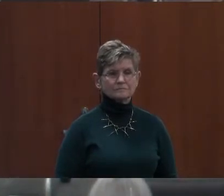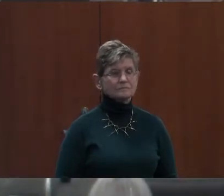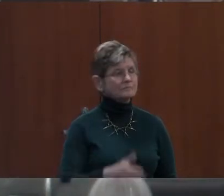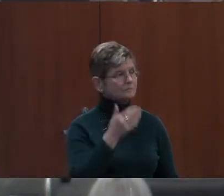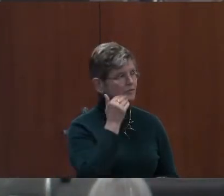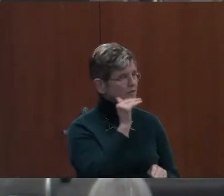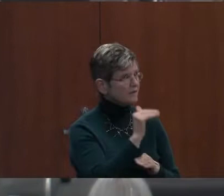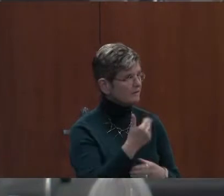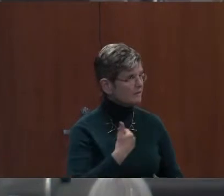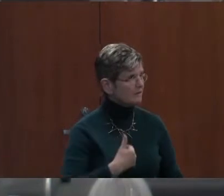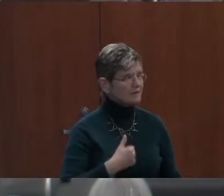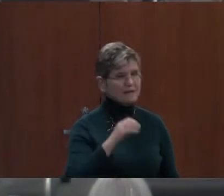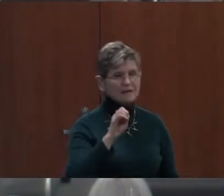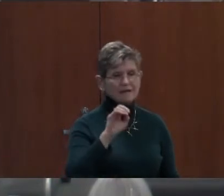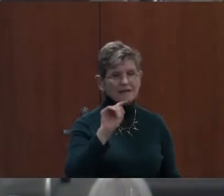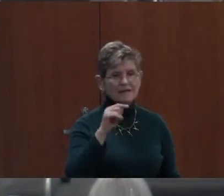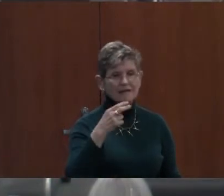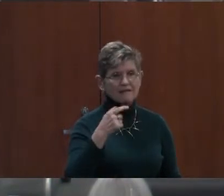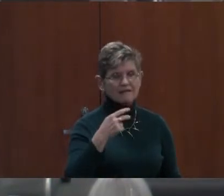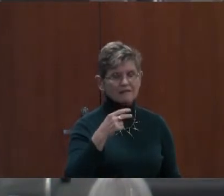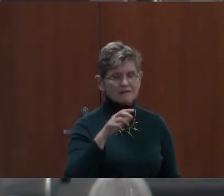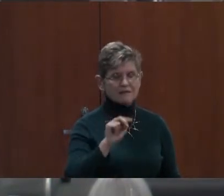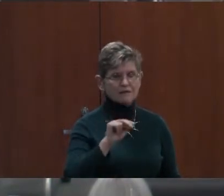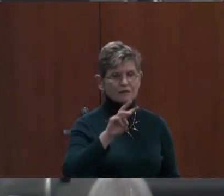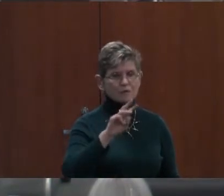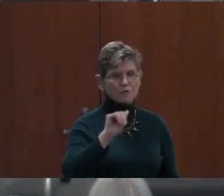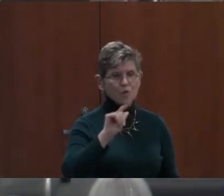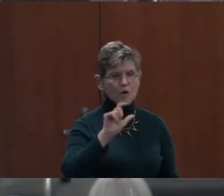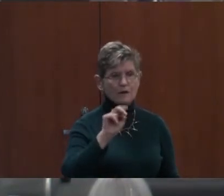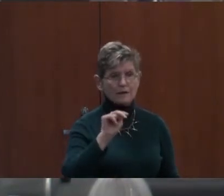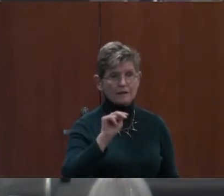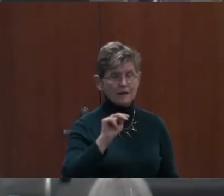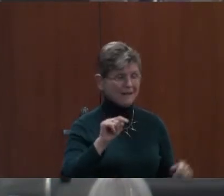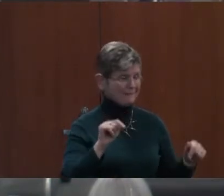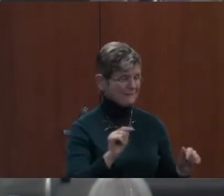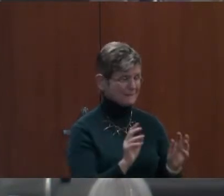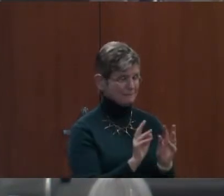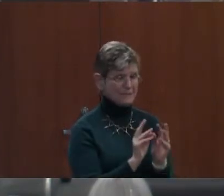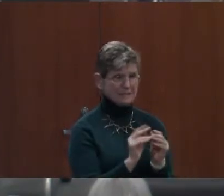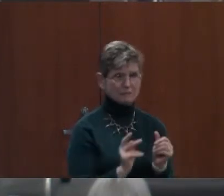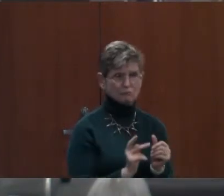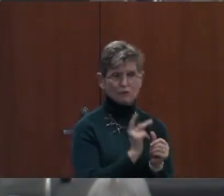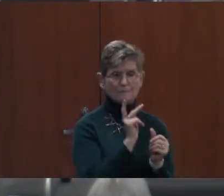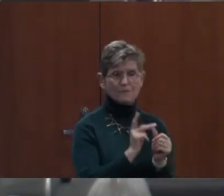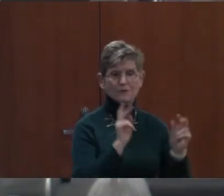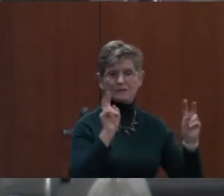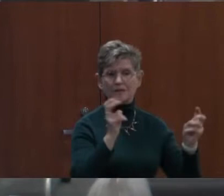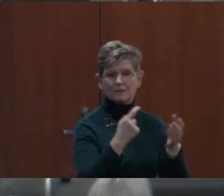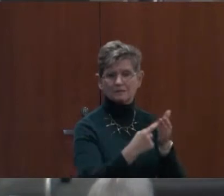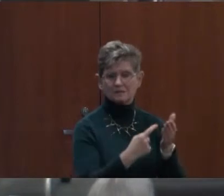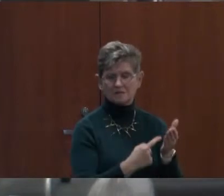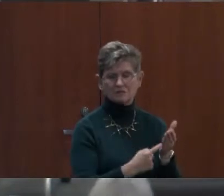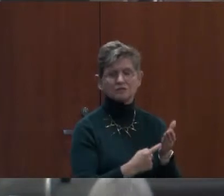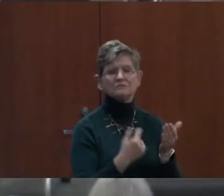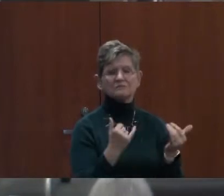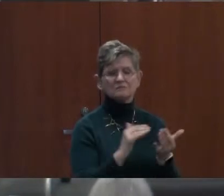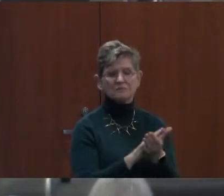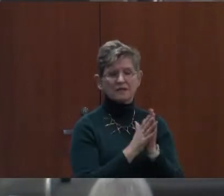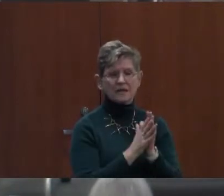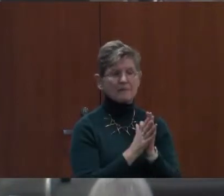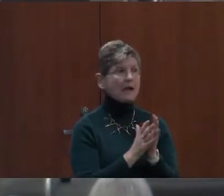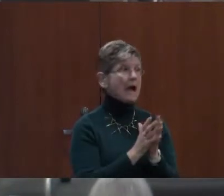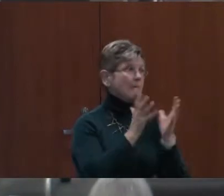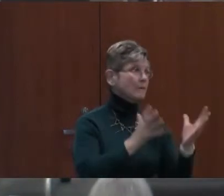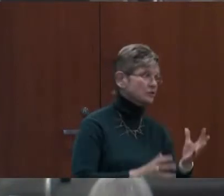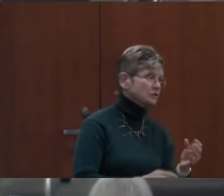Good evening. My name is Ethan Lowen. At these meetings, the primary topic of discussion has become how much additional